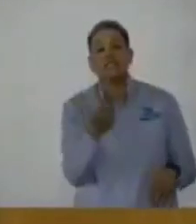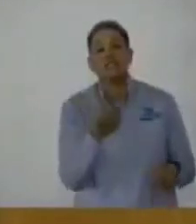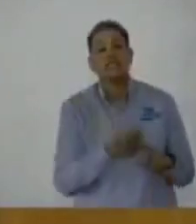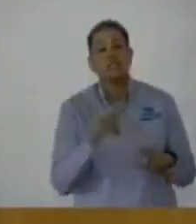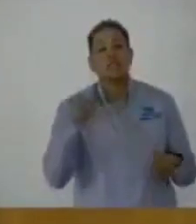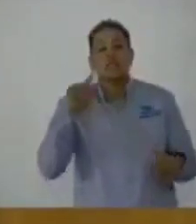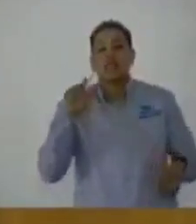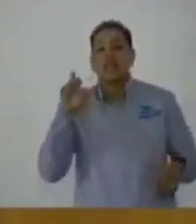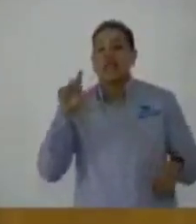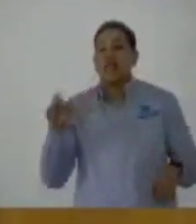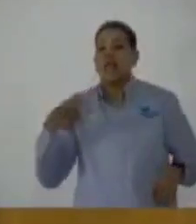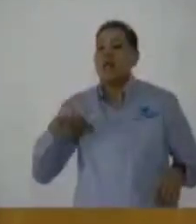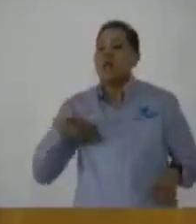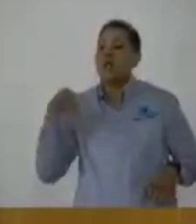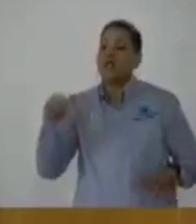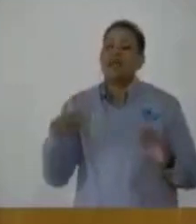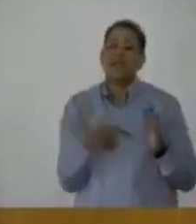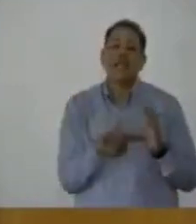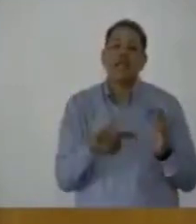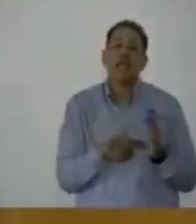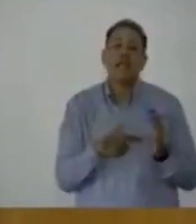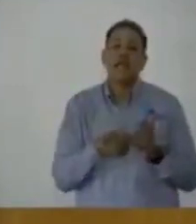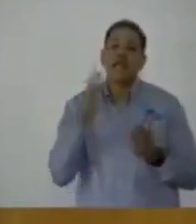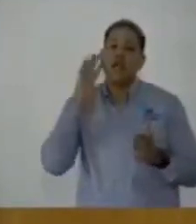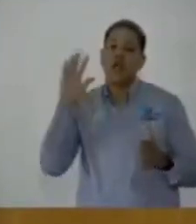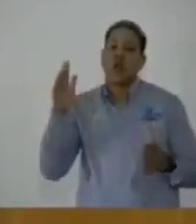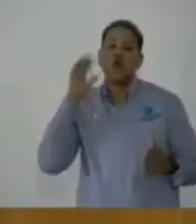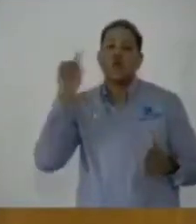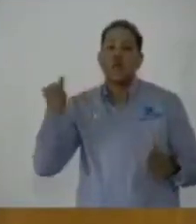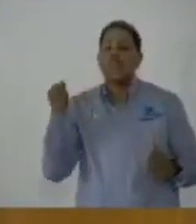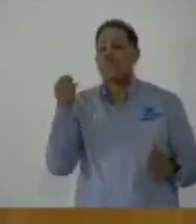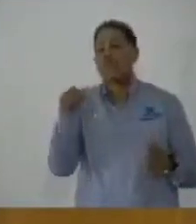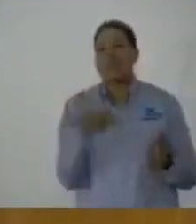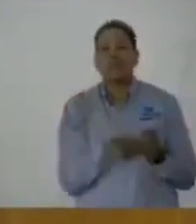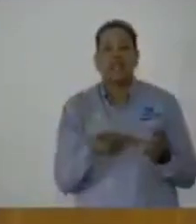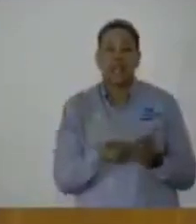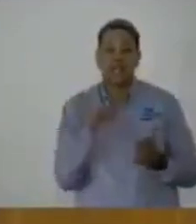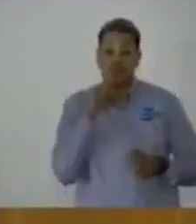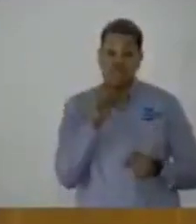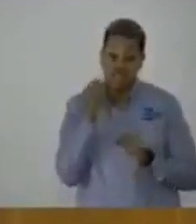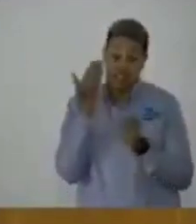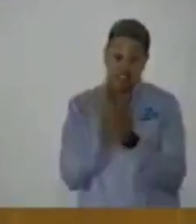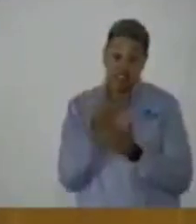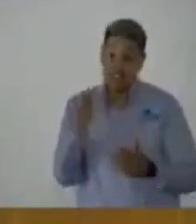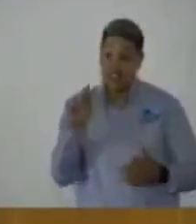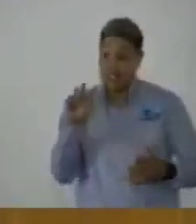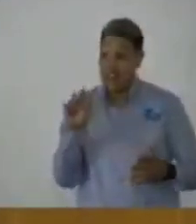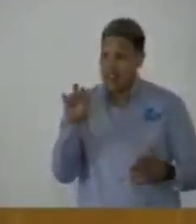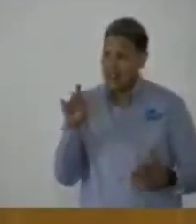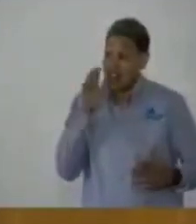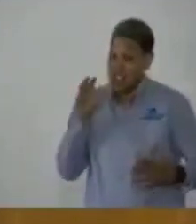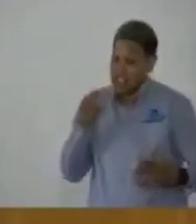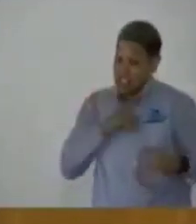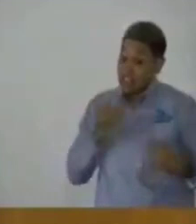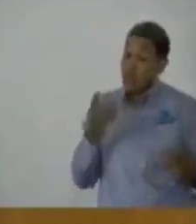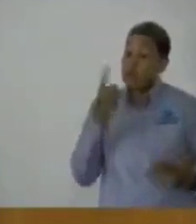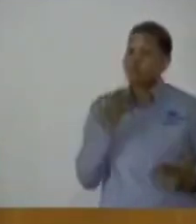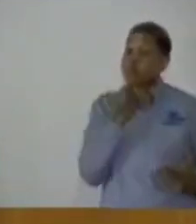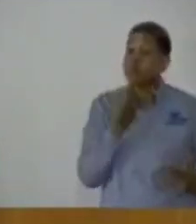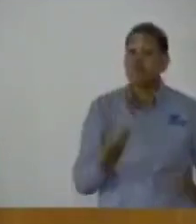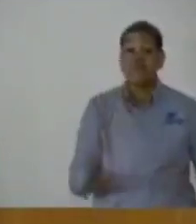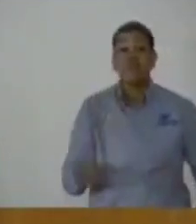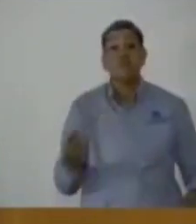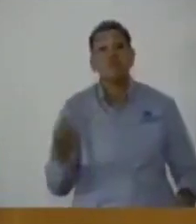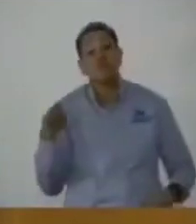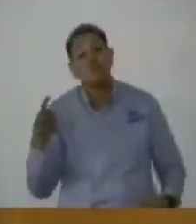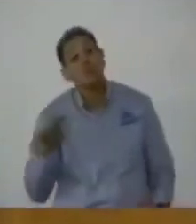Nigel Clark, oh, we're paying the debt, everybody would have had to pay the debt. In fact, Nigel Clark has taken on what Peter Phillips also used to